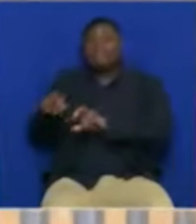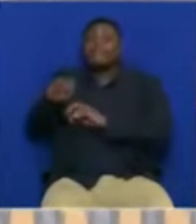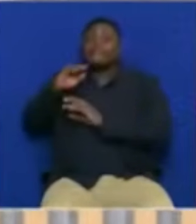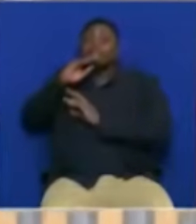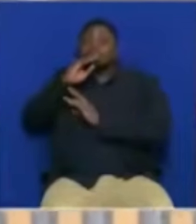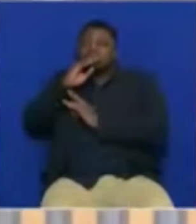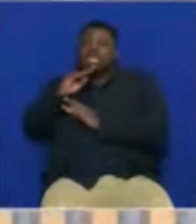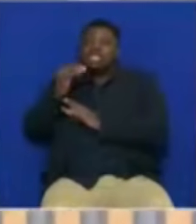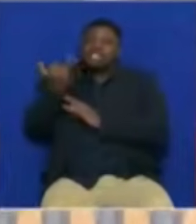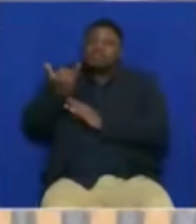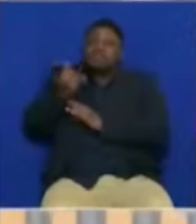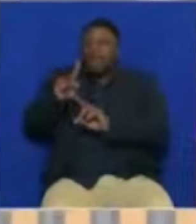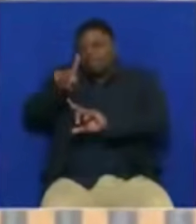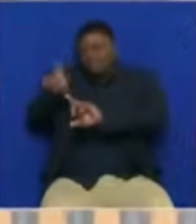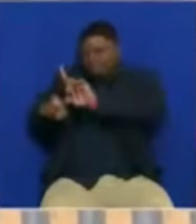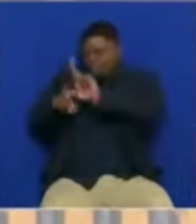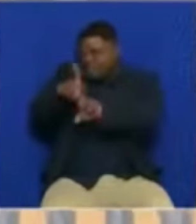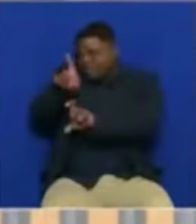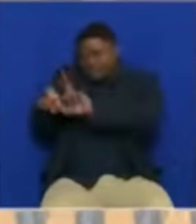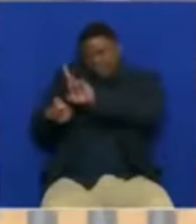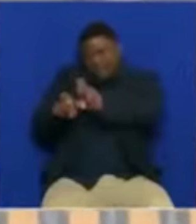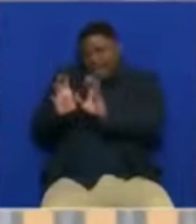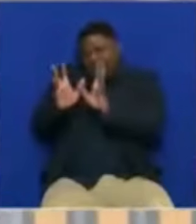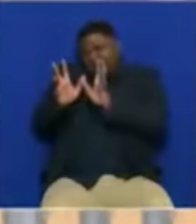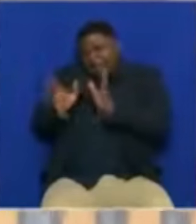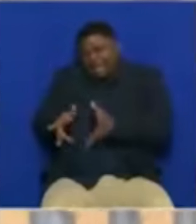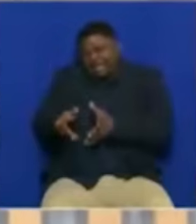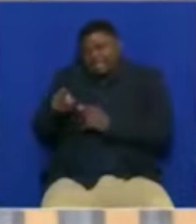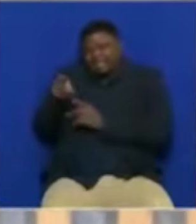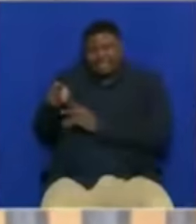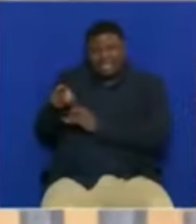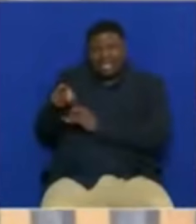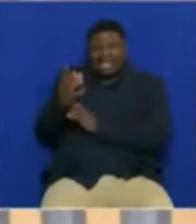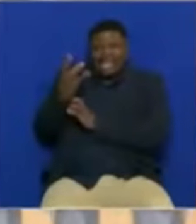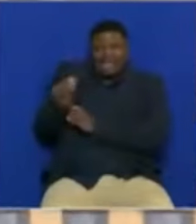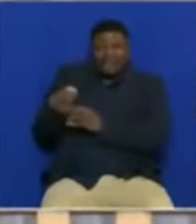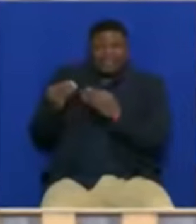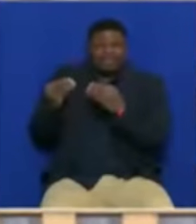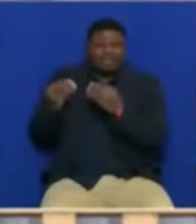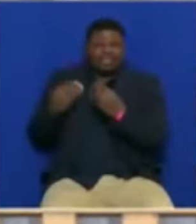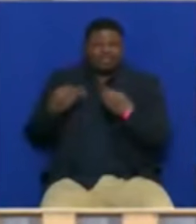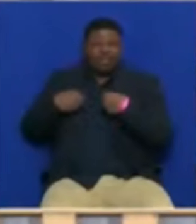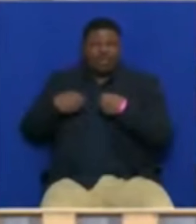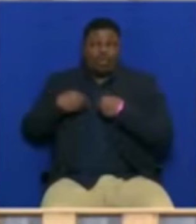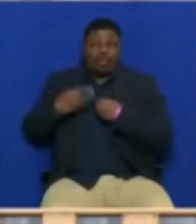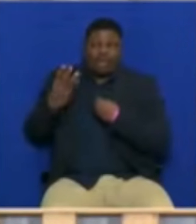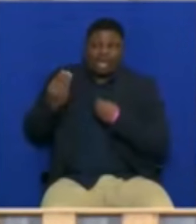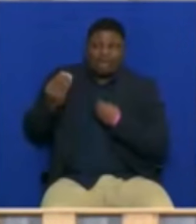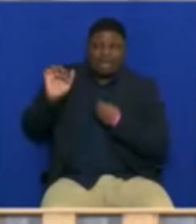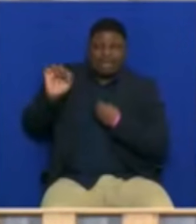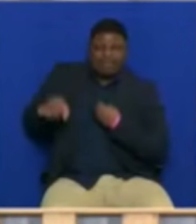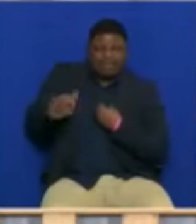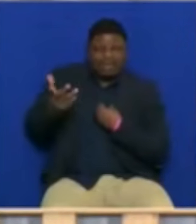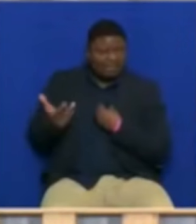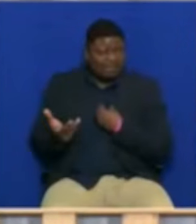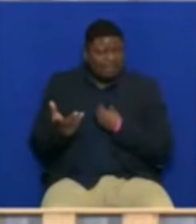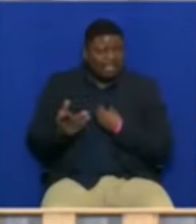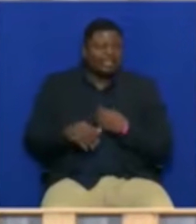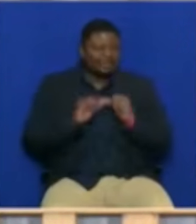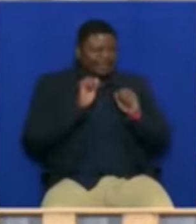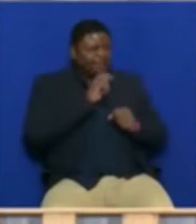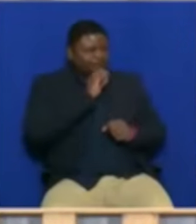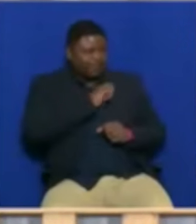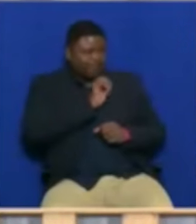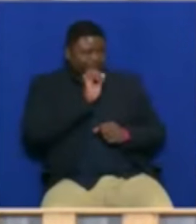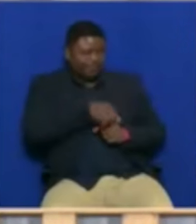you mentioned an inquiry and you said it has its own number and Yes. own file. That's correct. Okay. And to add on it, Commissioner, that